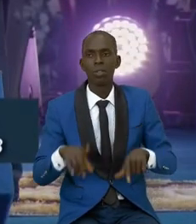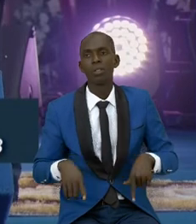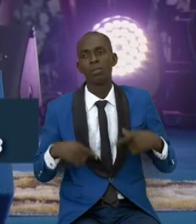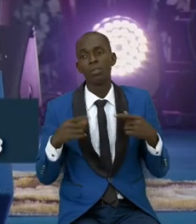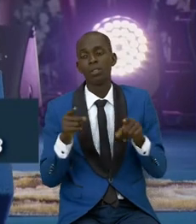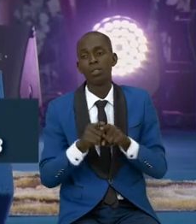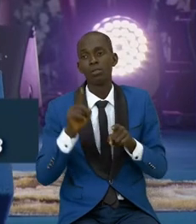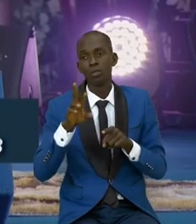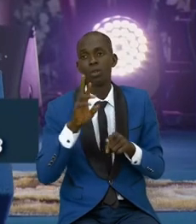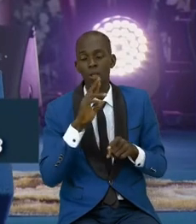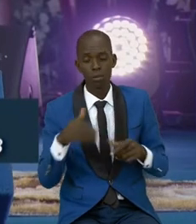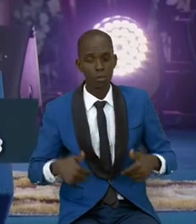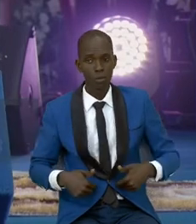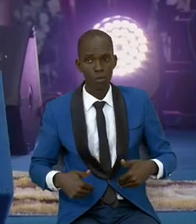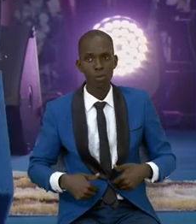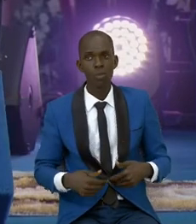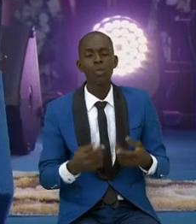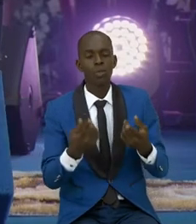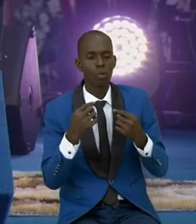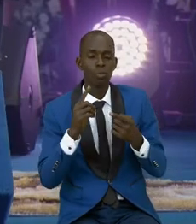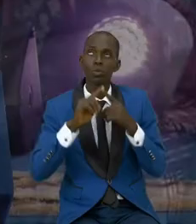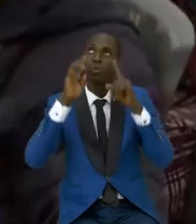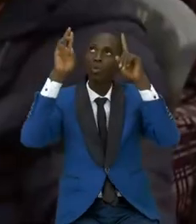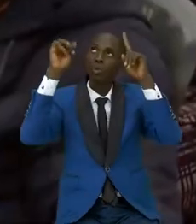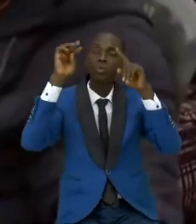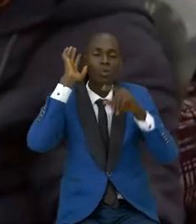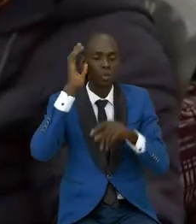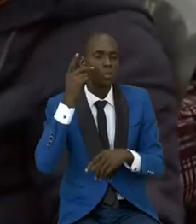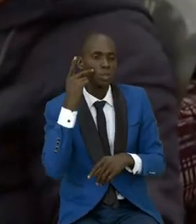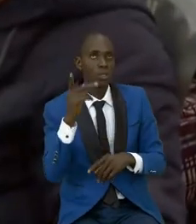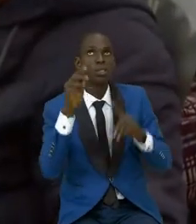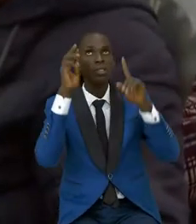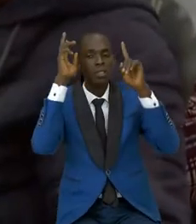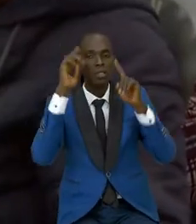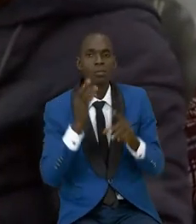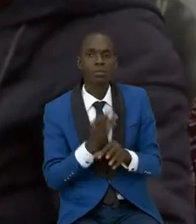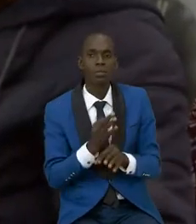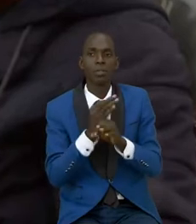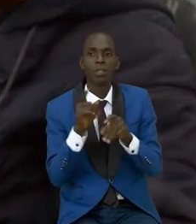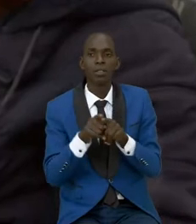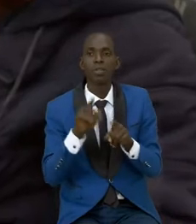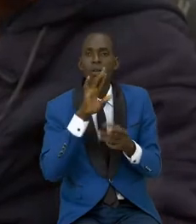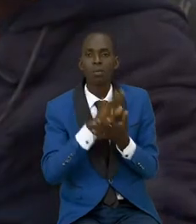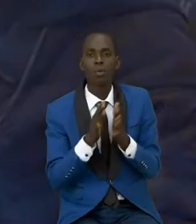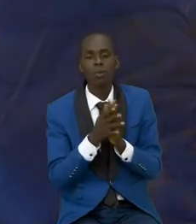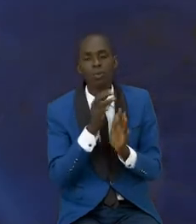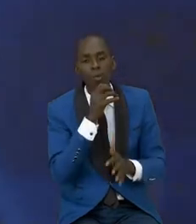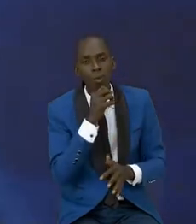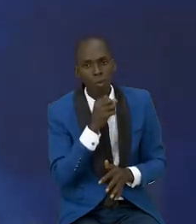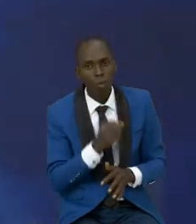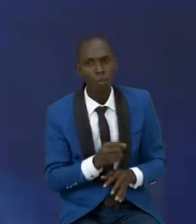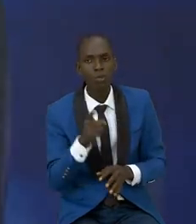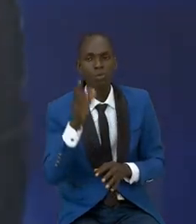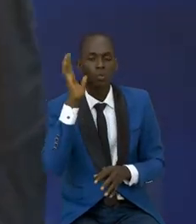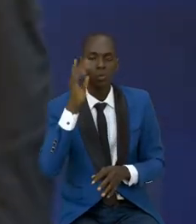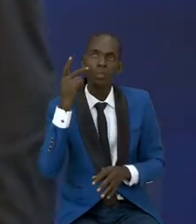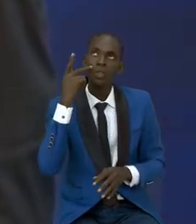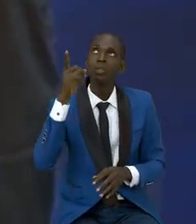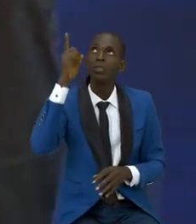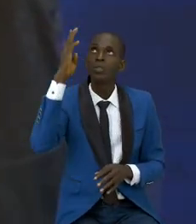him. You'll find him faithful. As you are getting older, you'll find him faithful. When